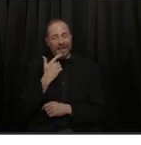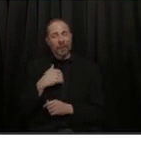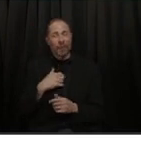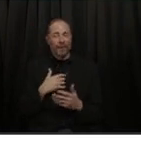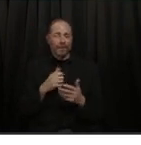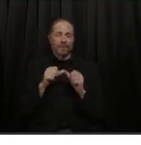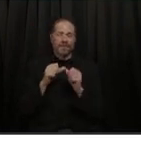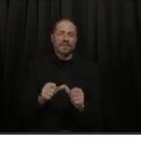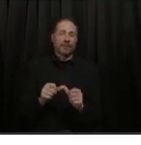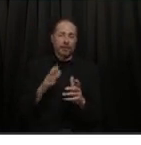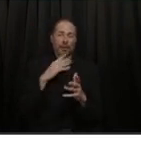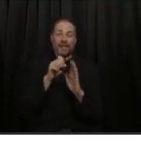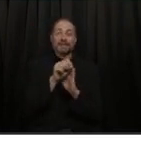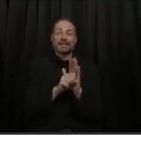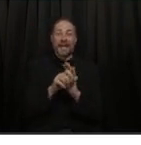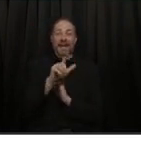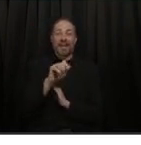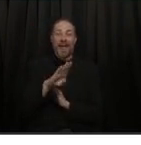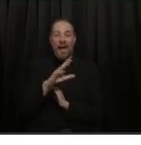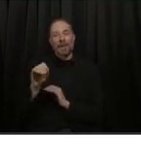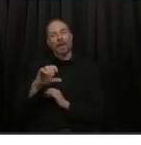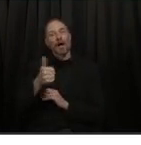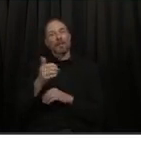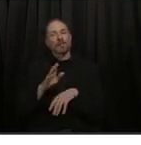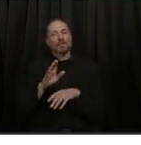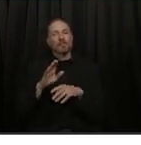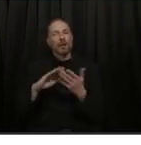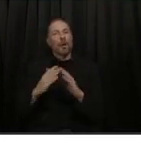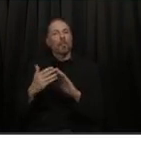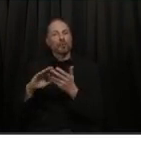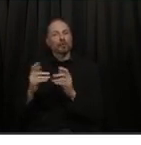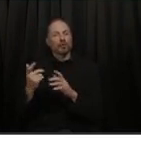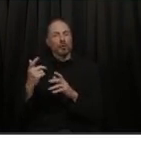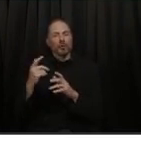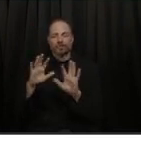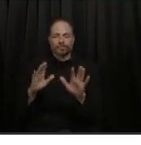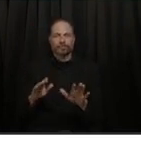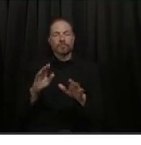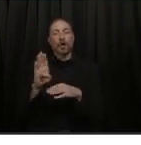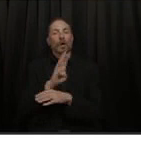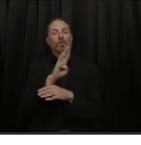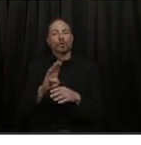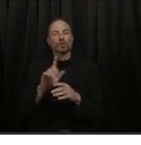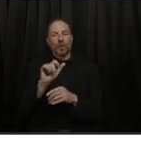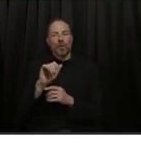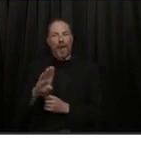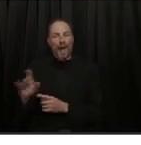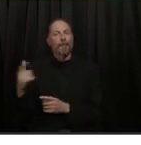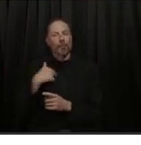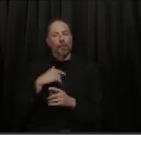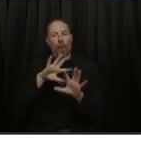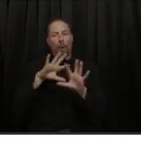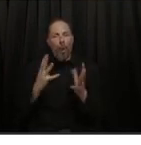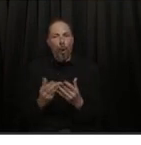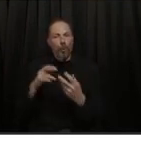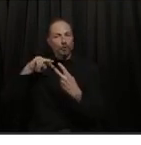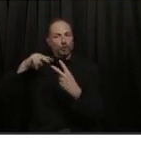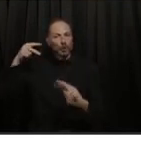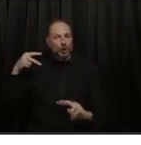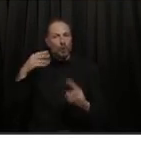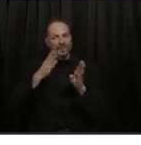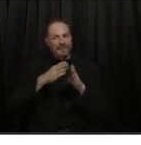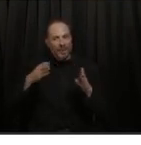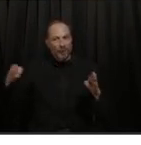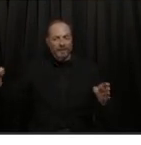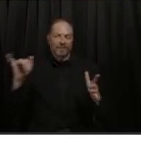sequencing at our state lab. Our commercial labs across the country and here in Colorado also are performing extensive whole genome sequencing, which is the definitive or